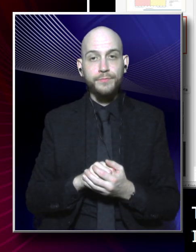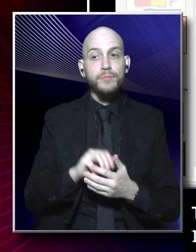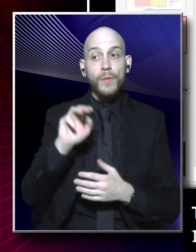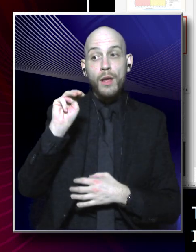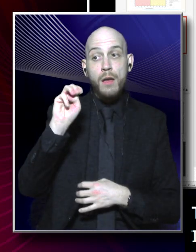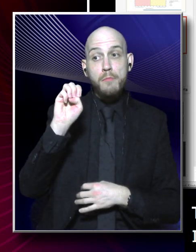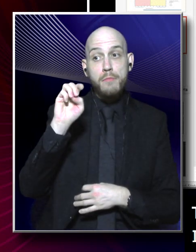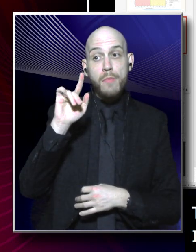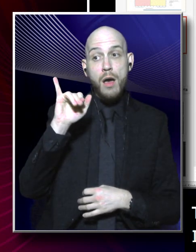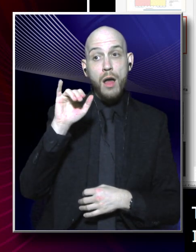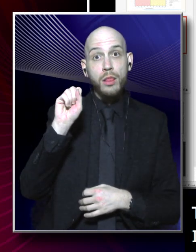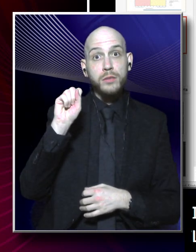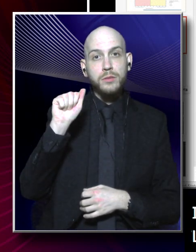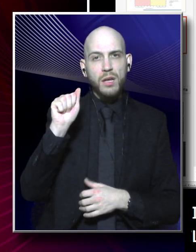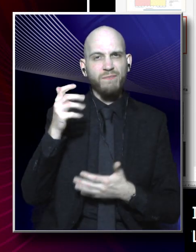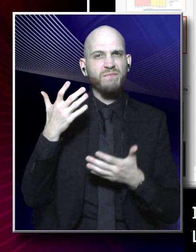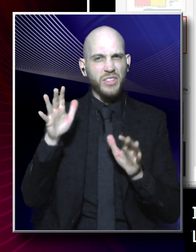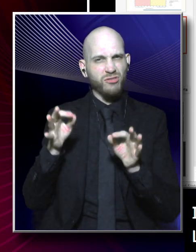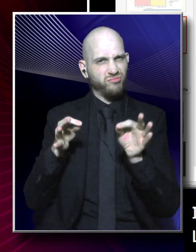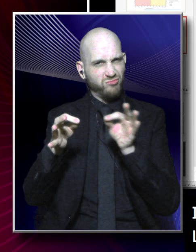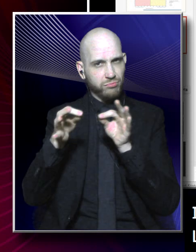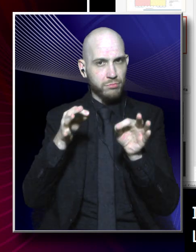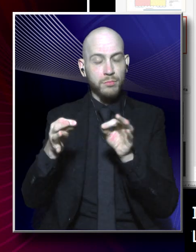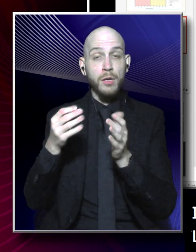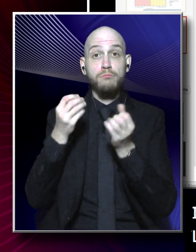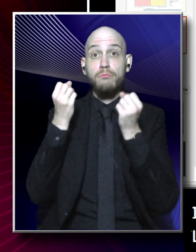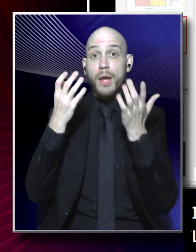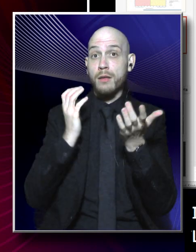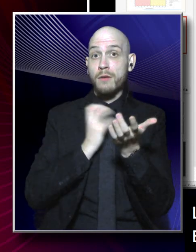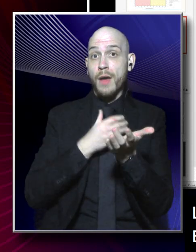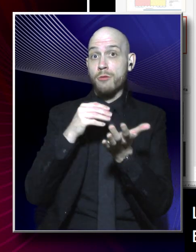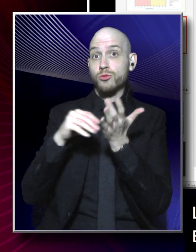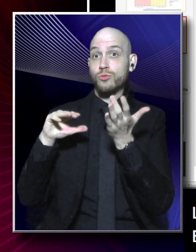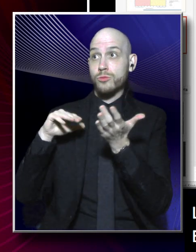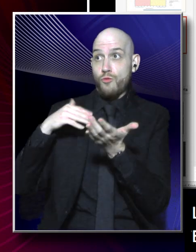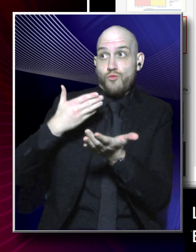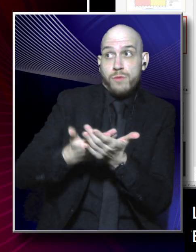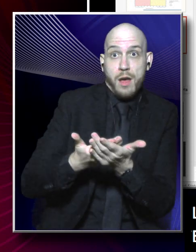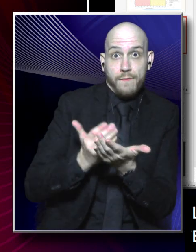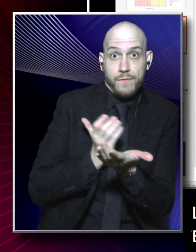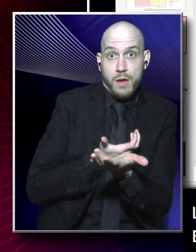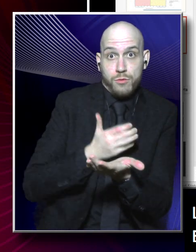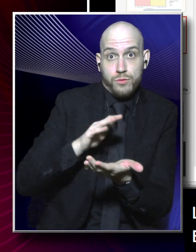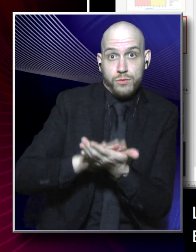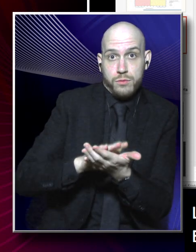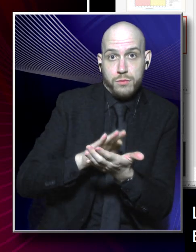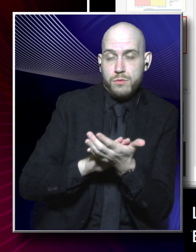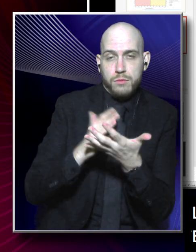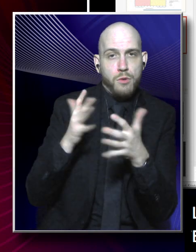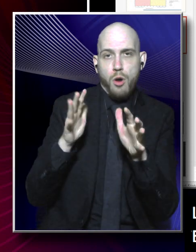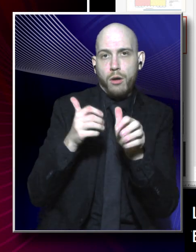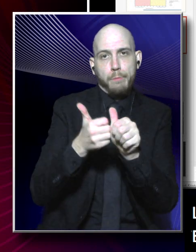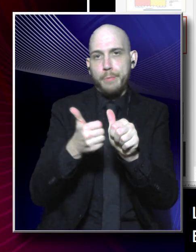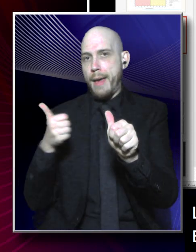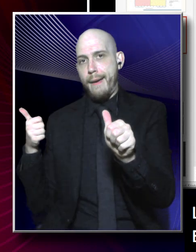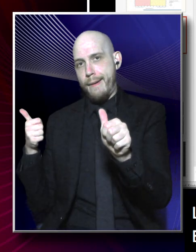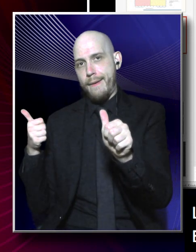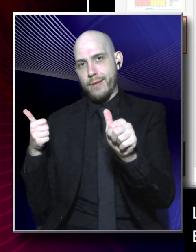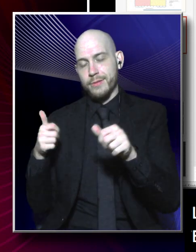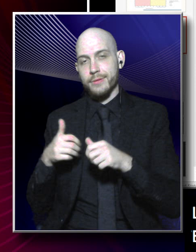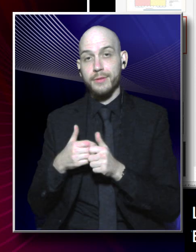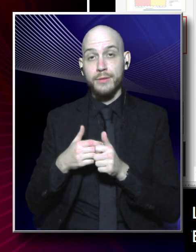come to us and they're very far behind academically to where maybe passing the AZ merit is not going to be